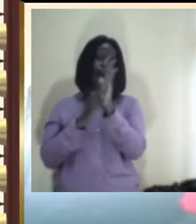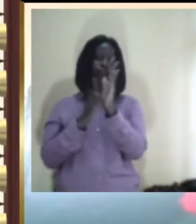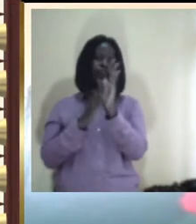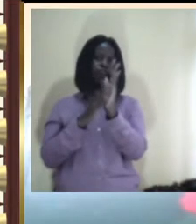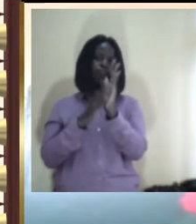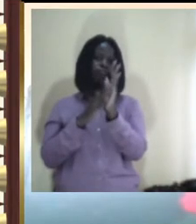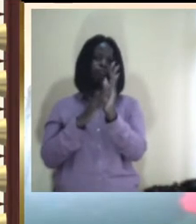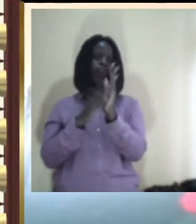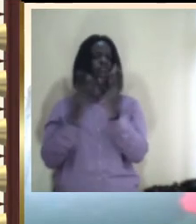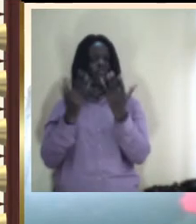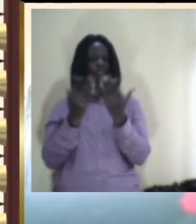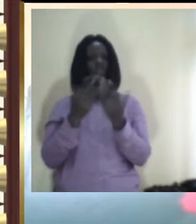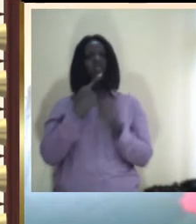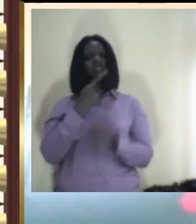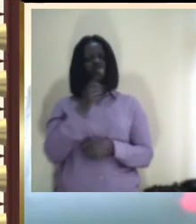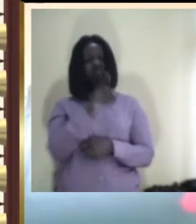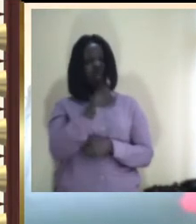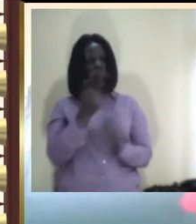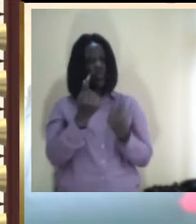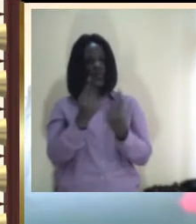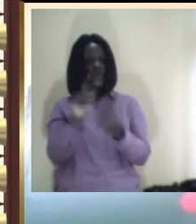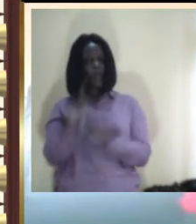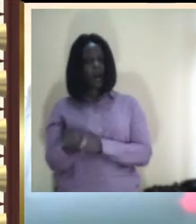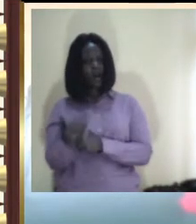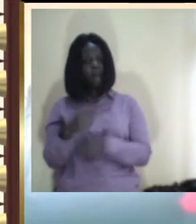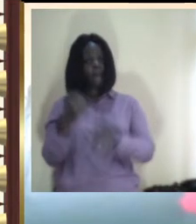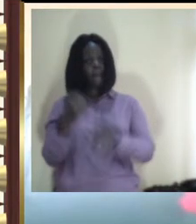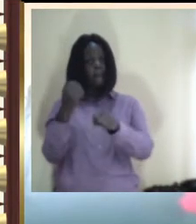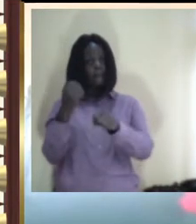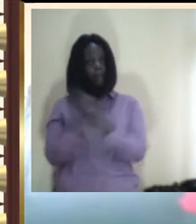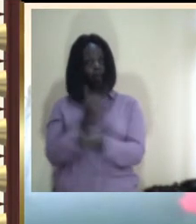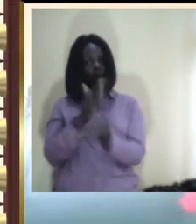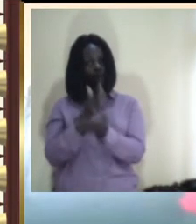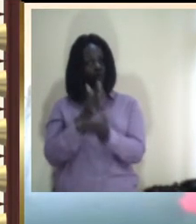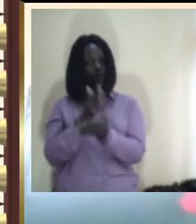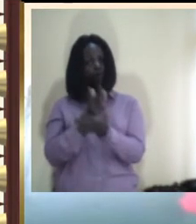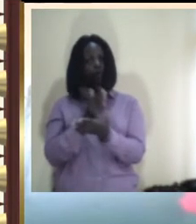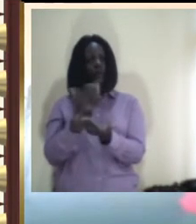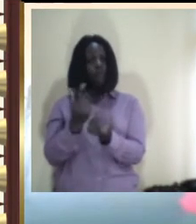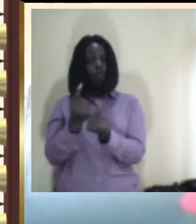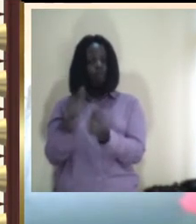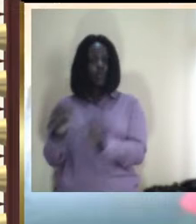tasked them to also look at ensuring that the strategy